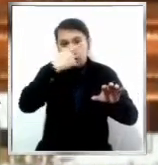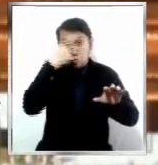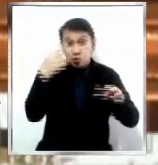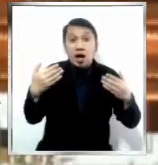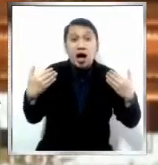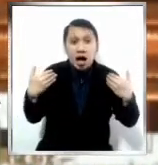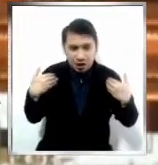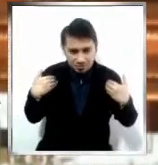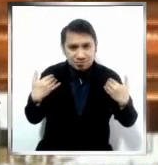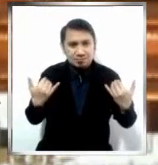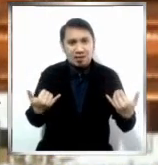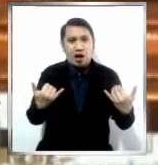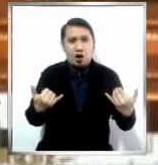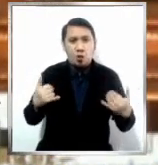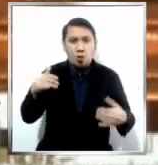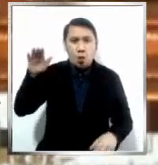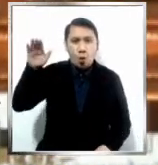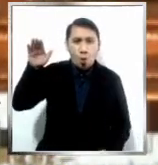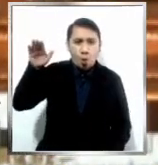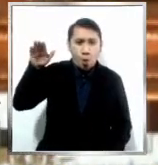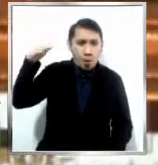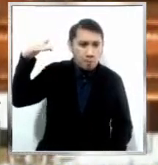of cases.